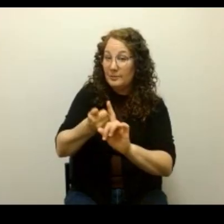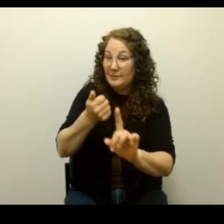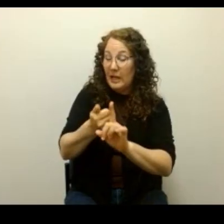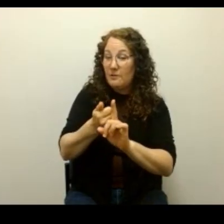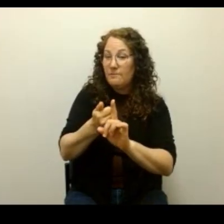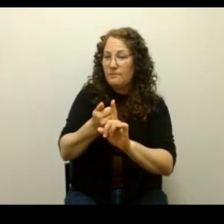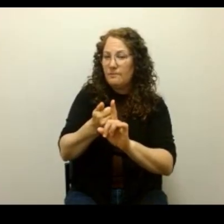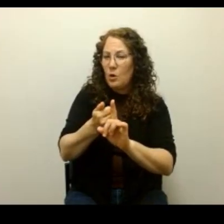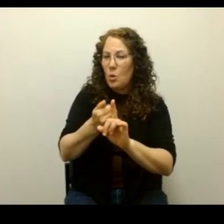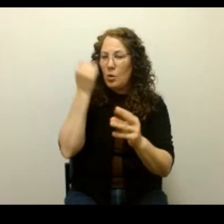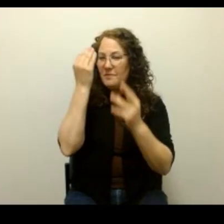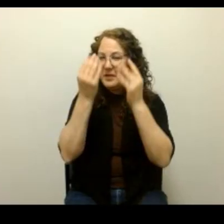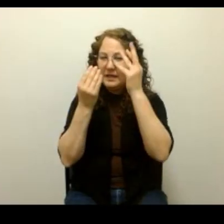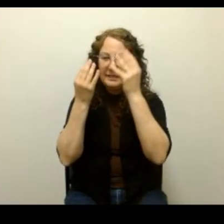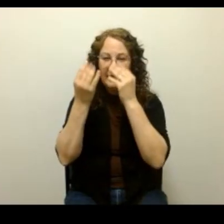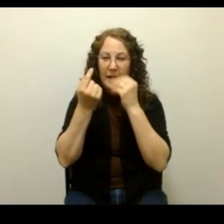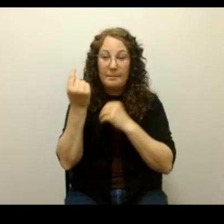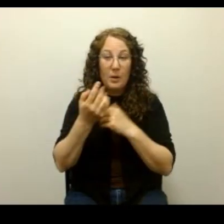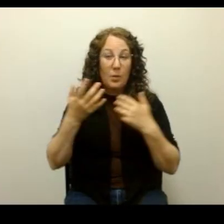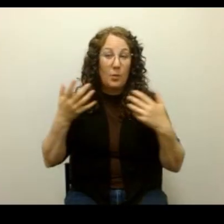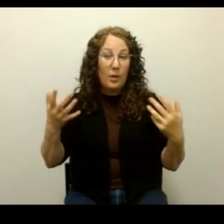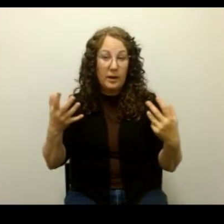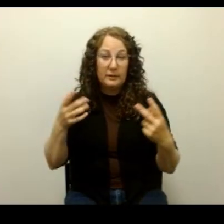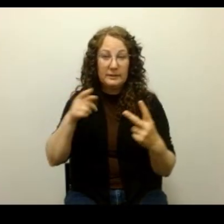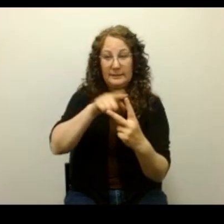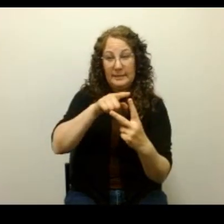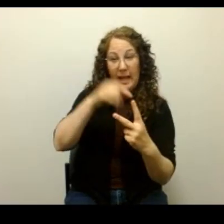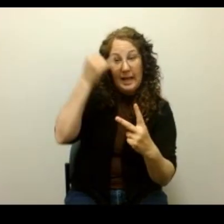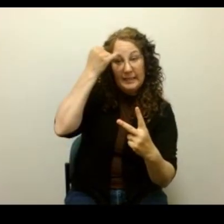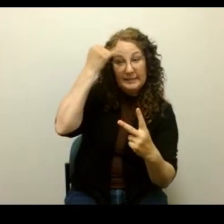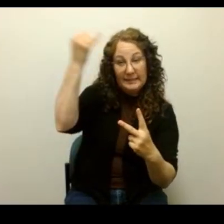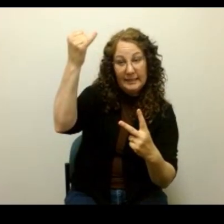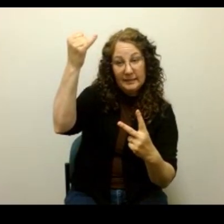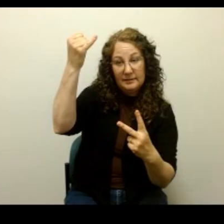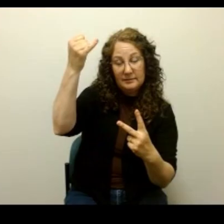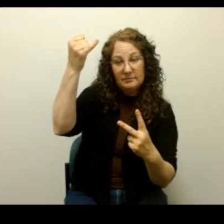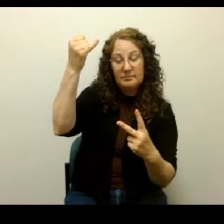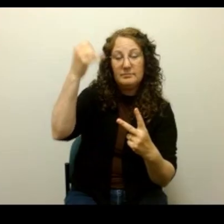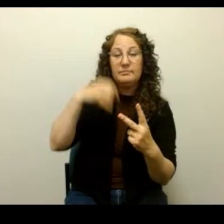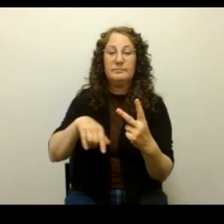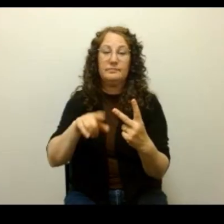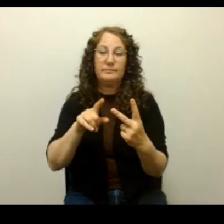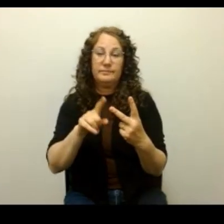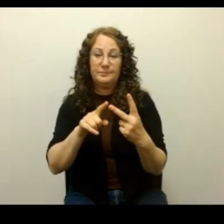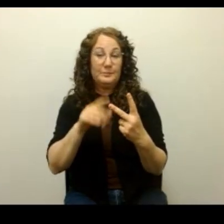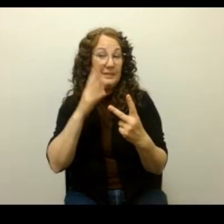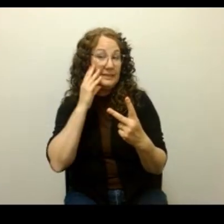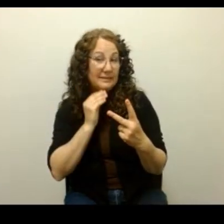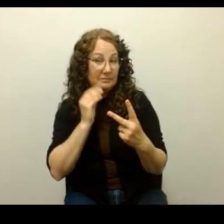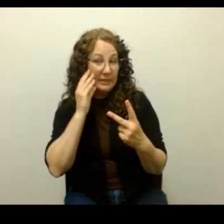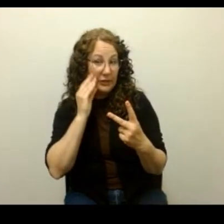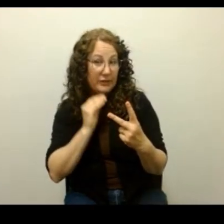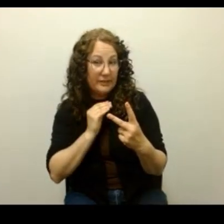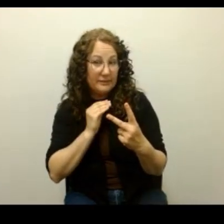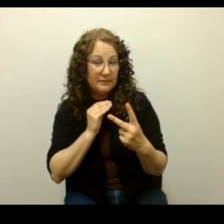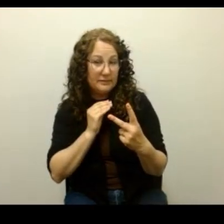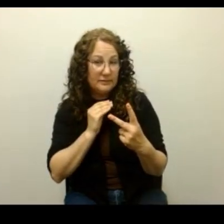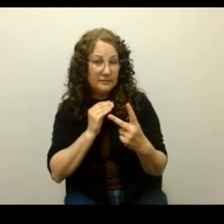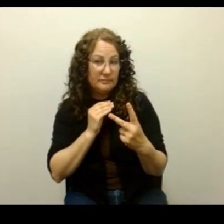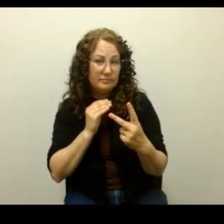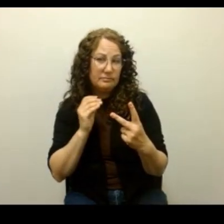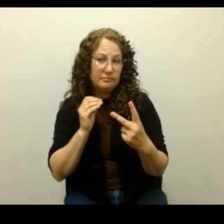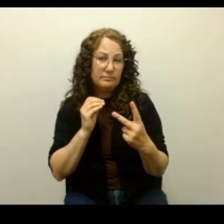reflecting on an idea or some ideas, an experience or